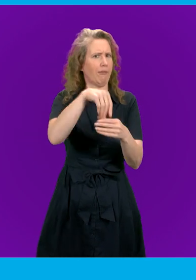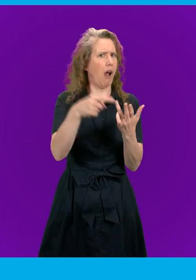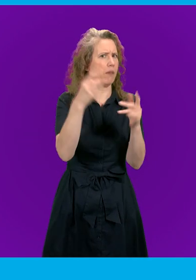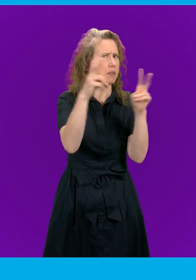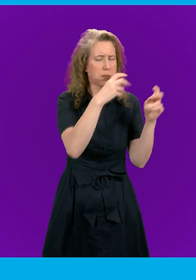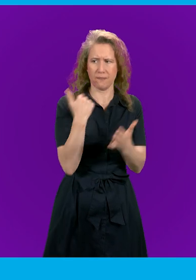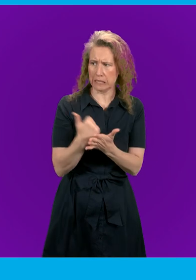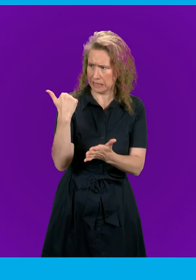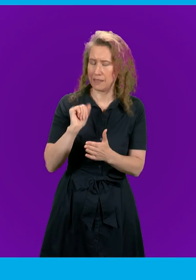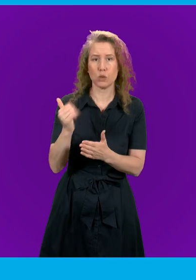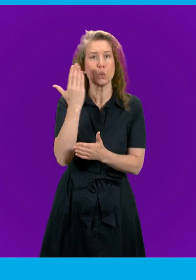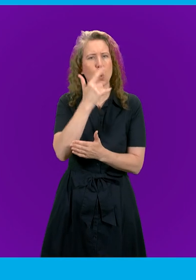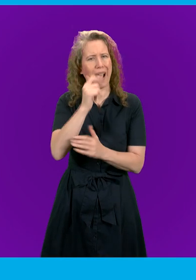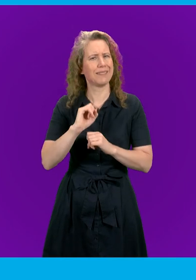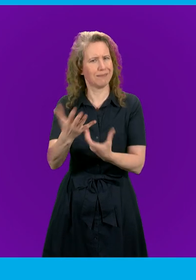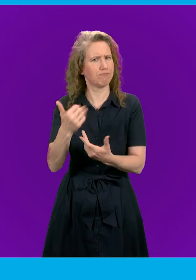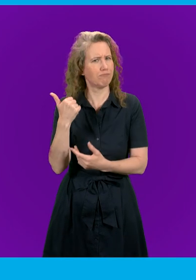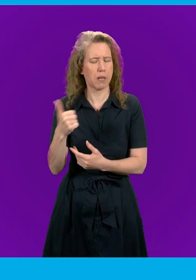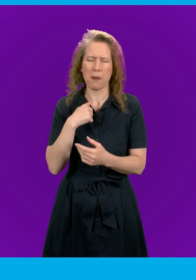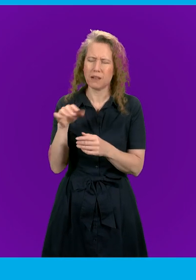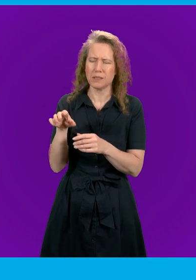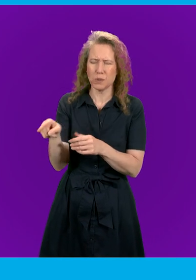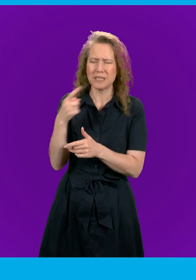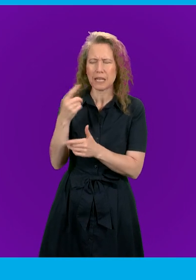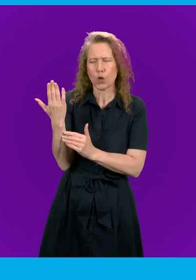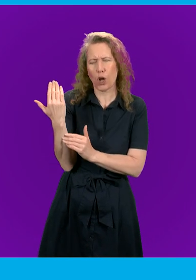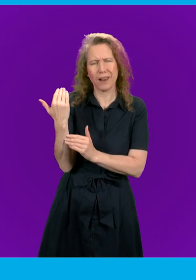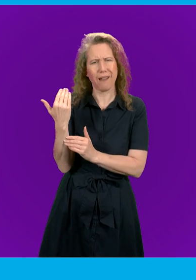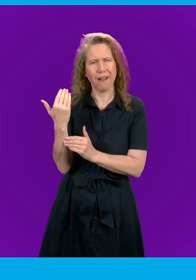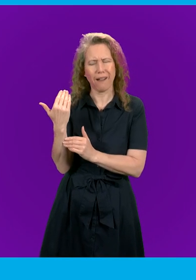that your school was able to do that. I think, just to pick up on what you were saying before,